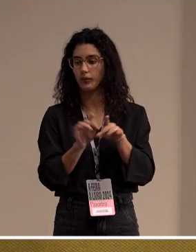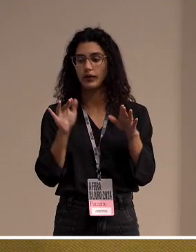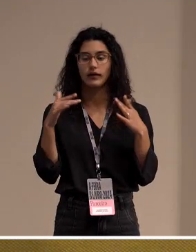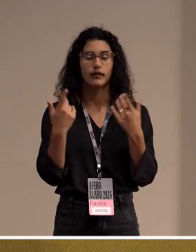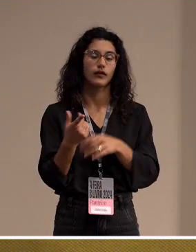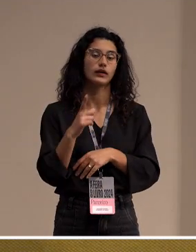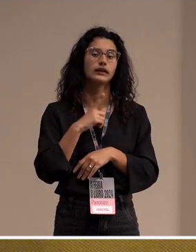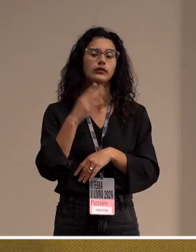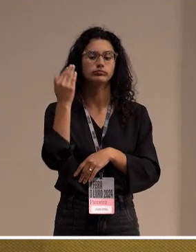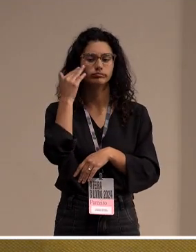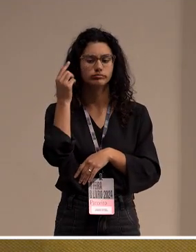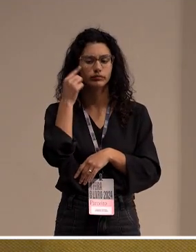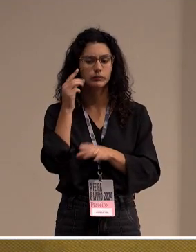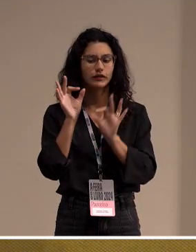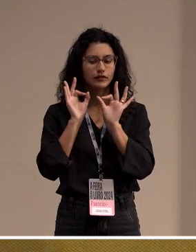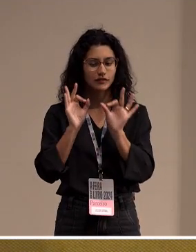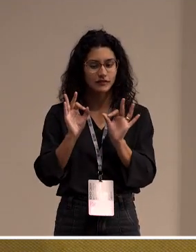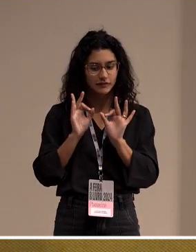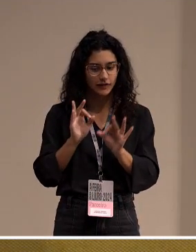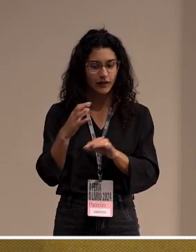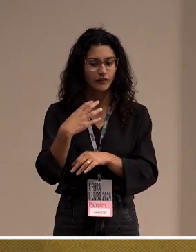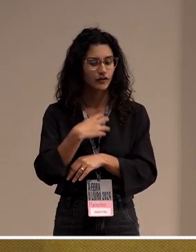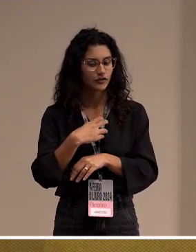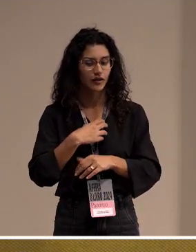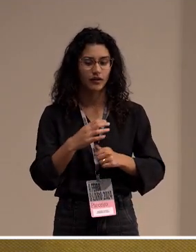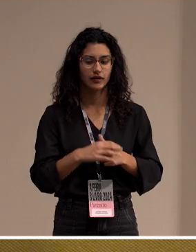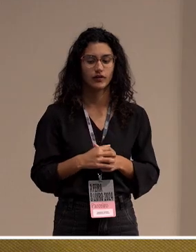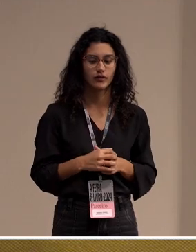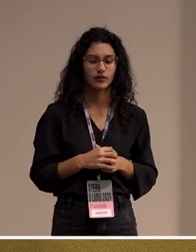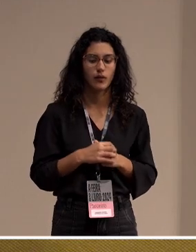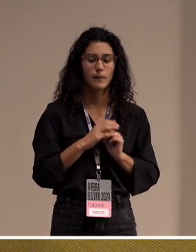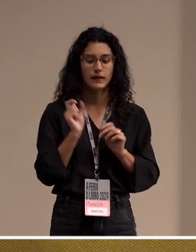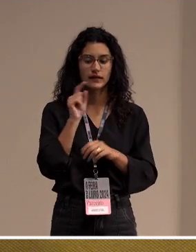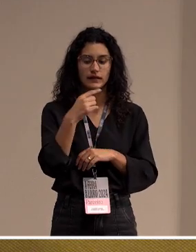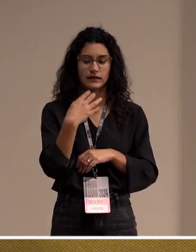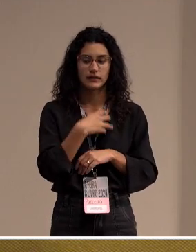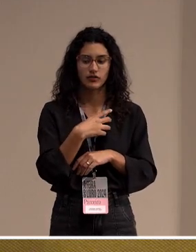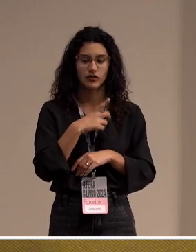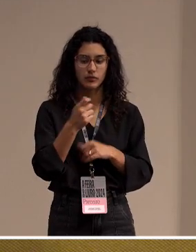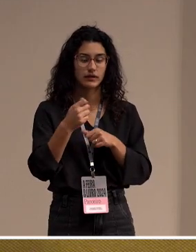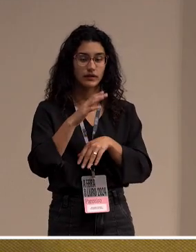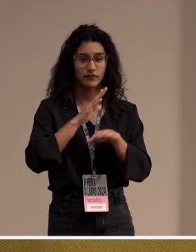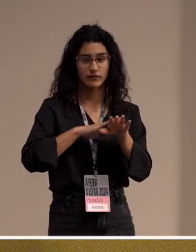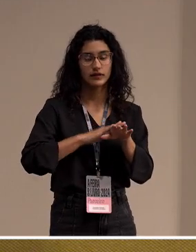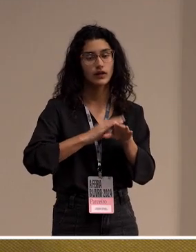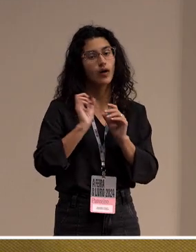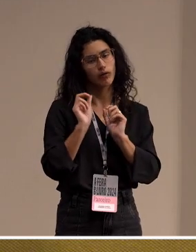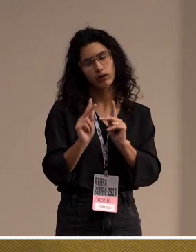it, right? But if it's the thing that you're supposed to do, you have to do it.